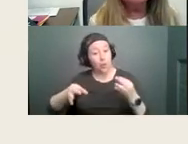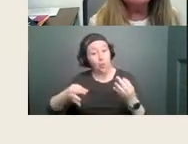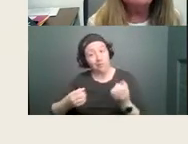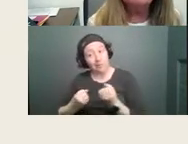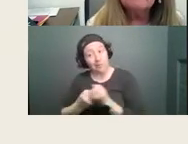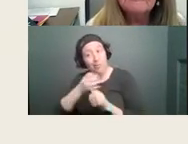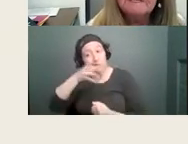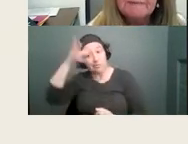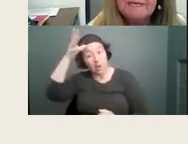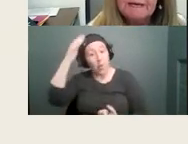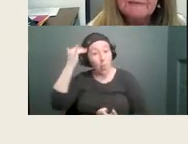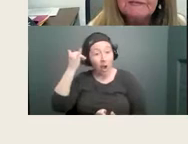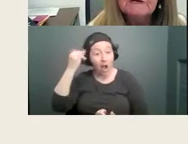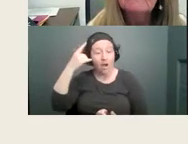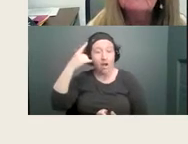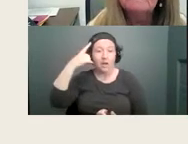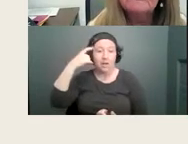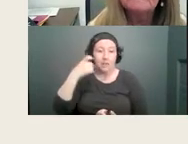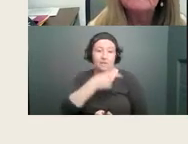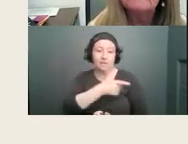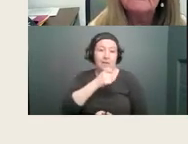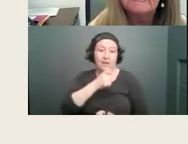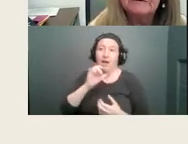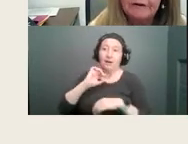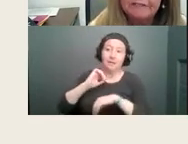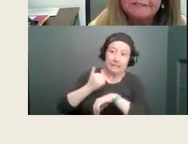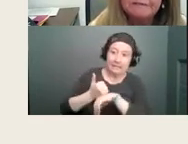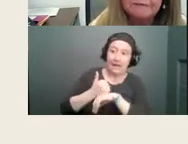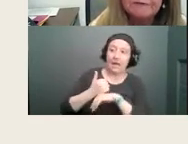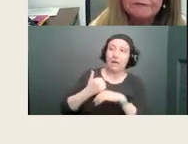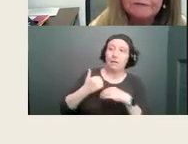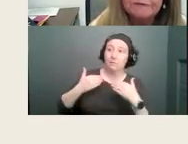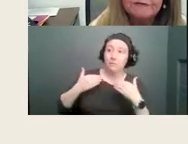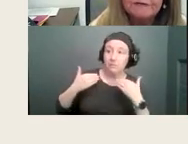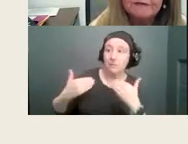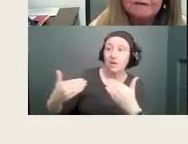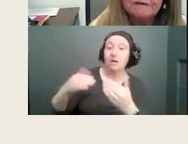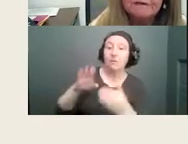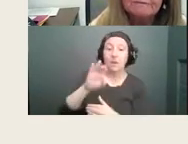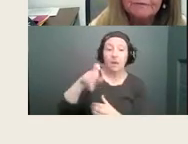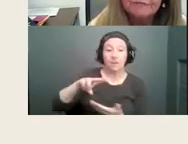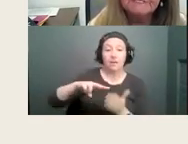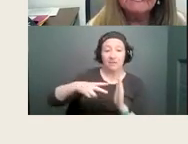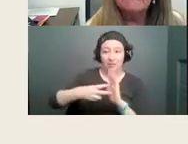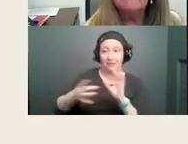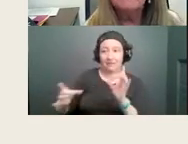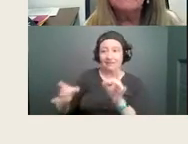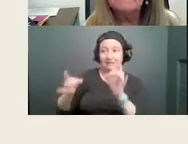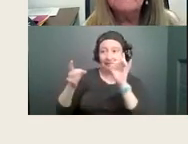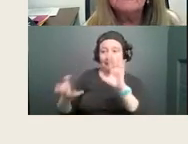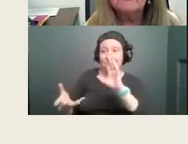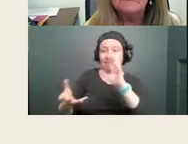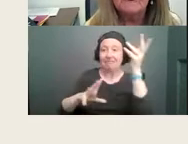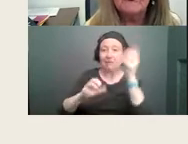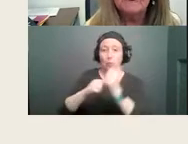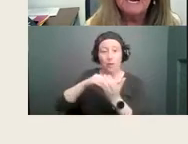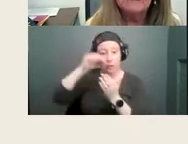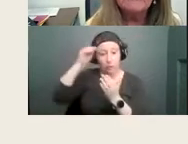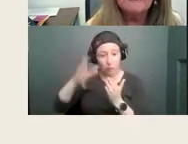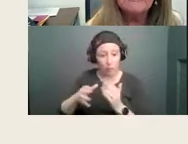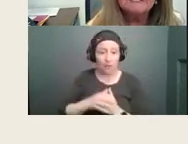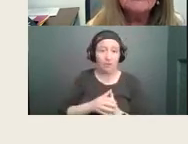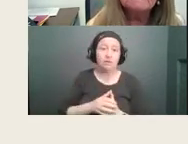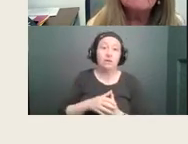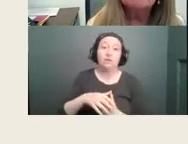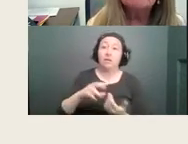the failure to implement that BIP resulted in a crisis for the student. You could see what the remedies were, ordered to